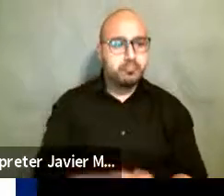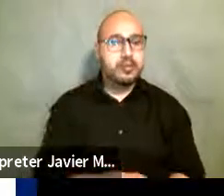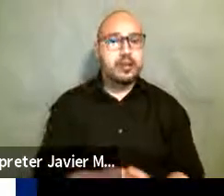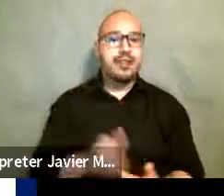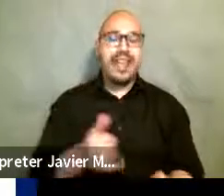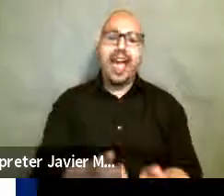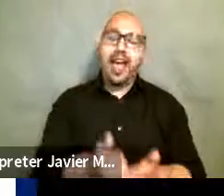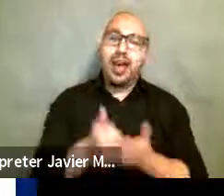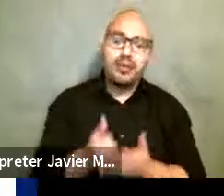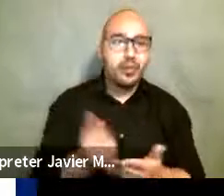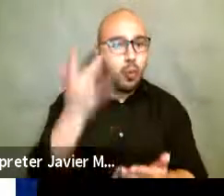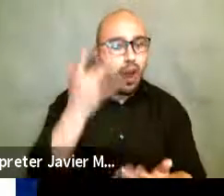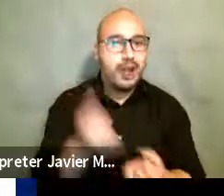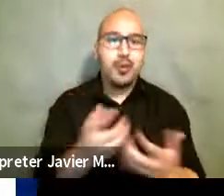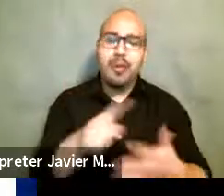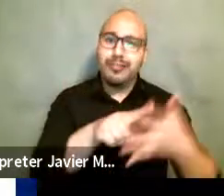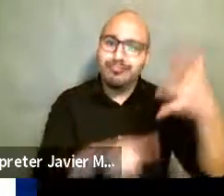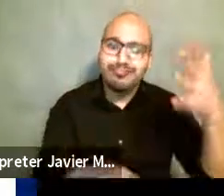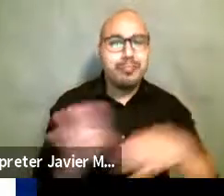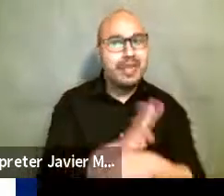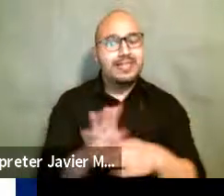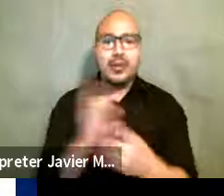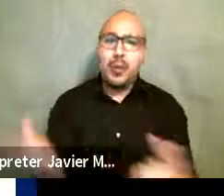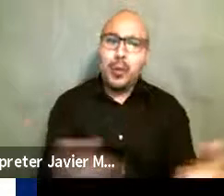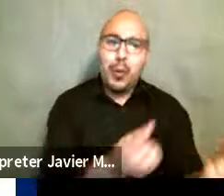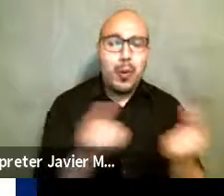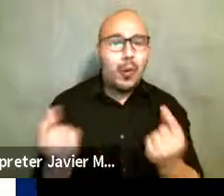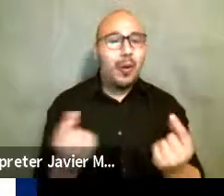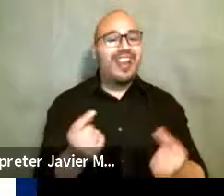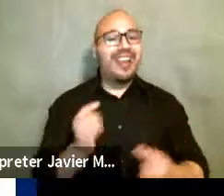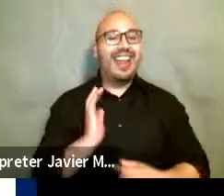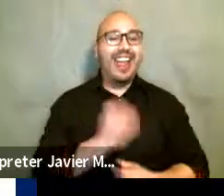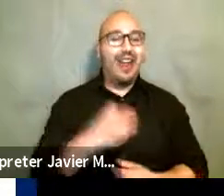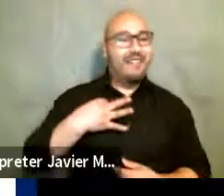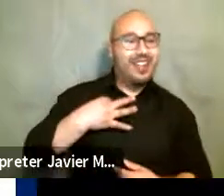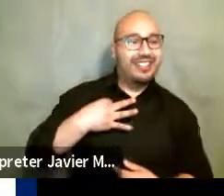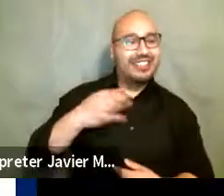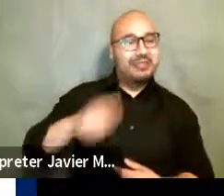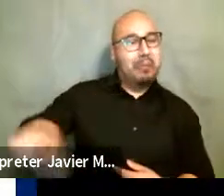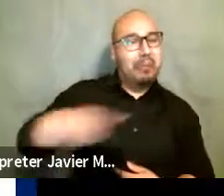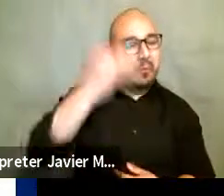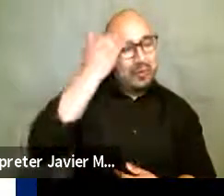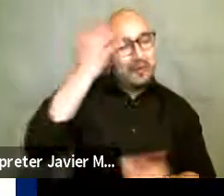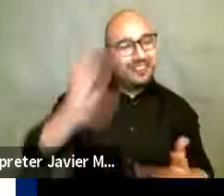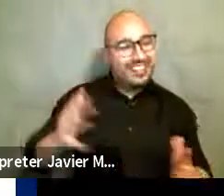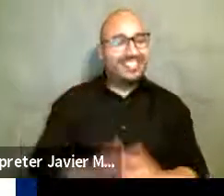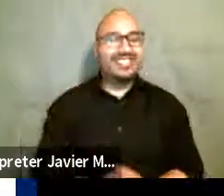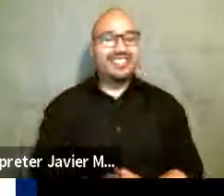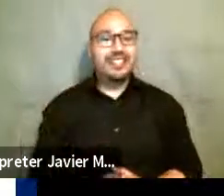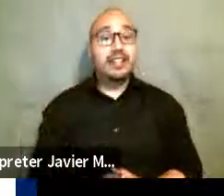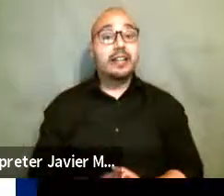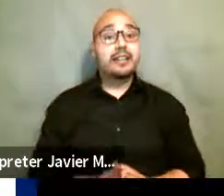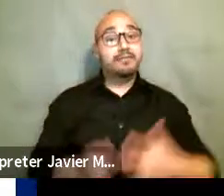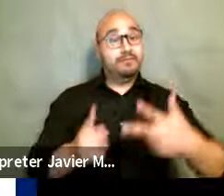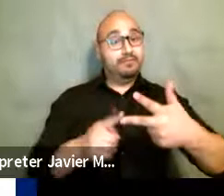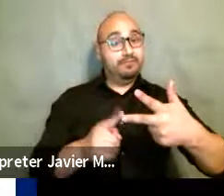there's just so much to do, as all of my volunteer counterparts know. And then lastly, we have